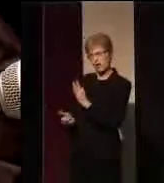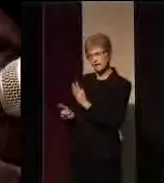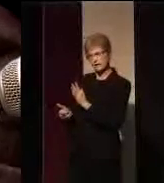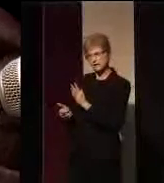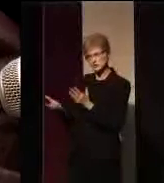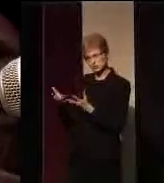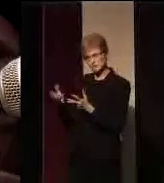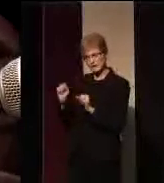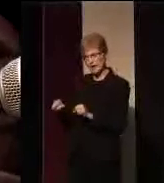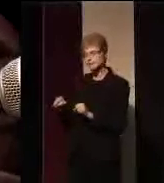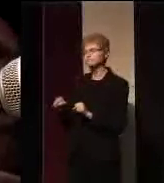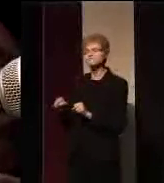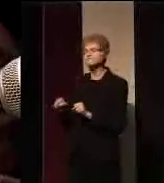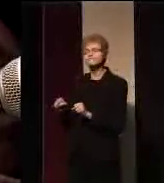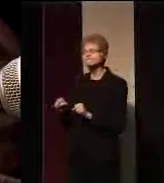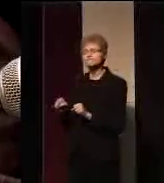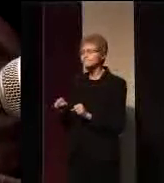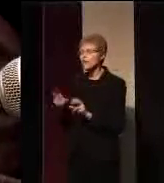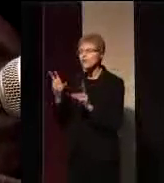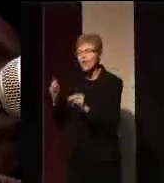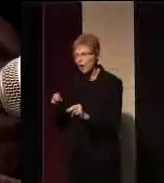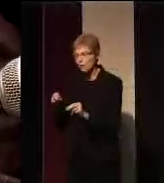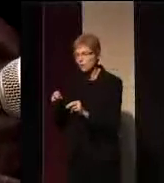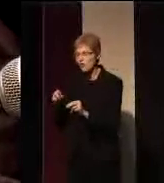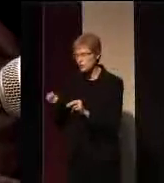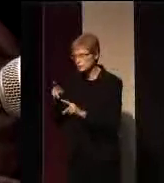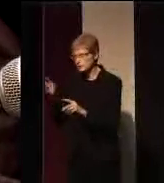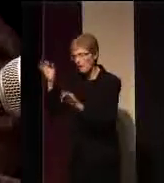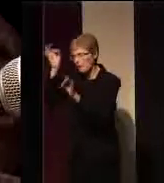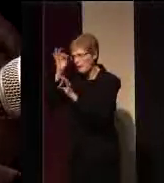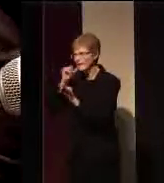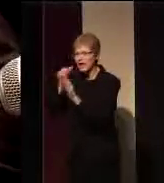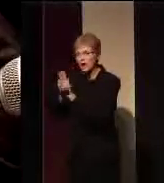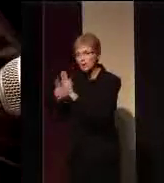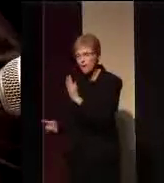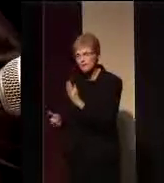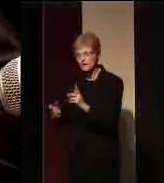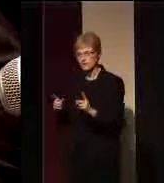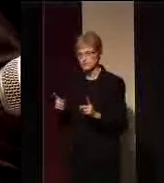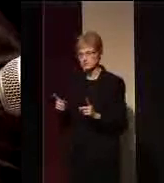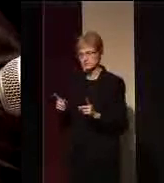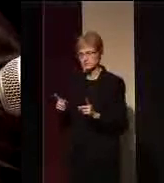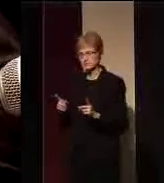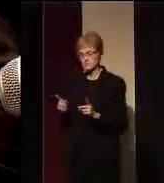no clue. None. They're not qualified, but they won't get